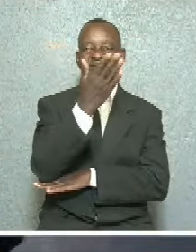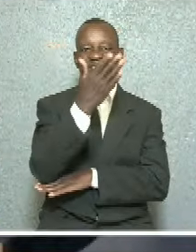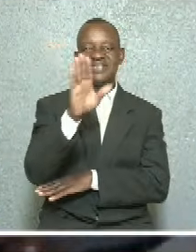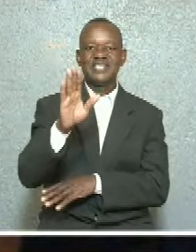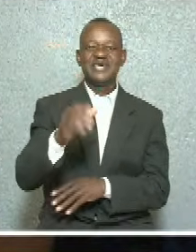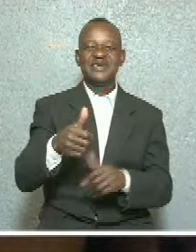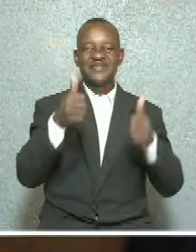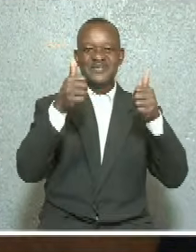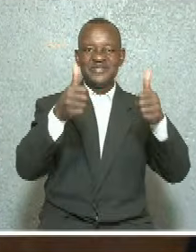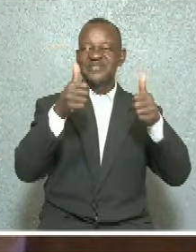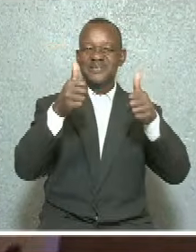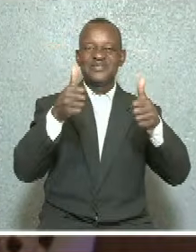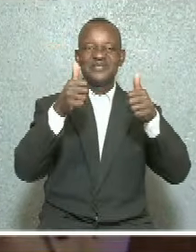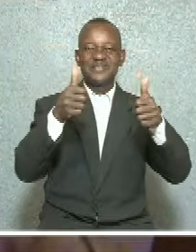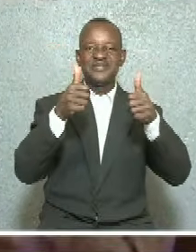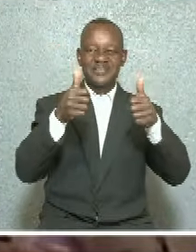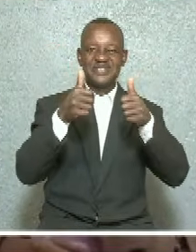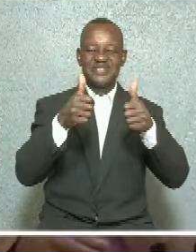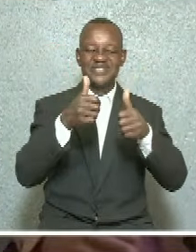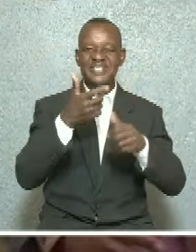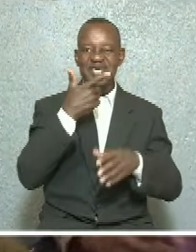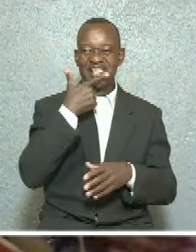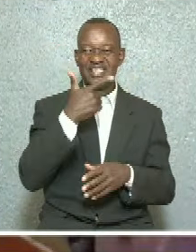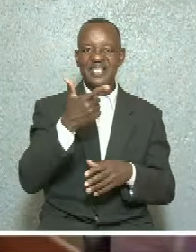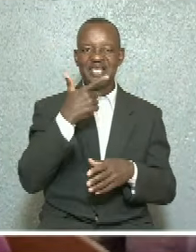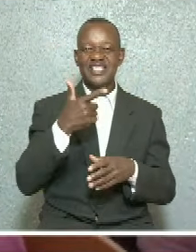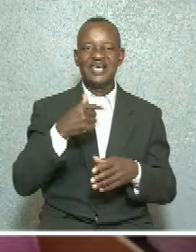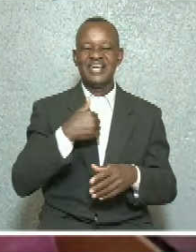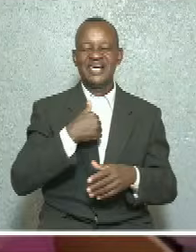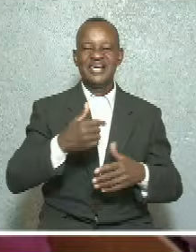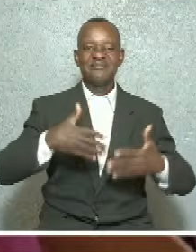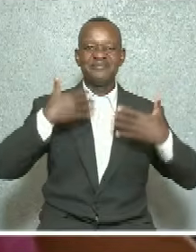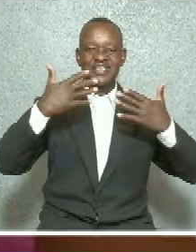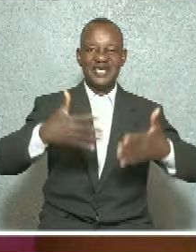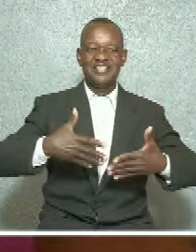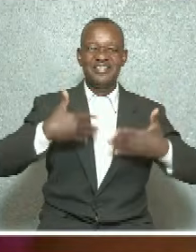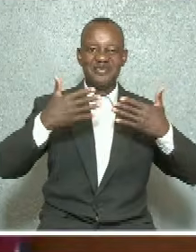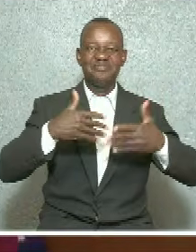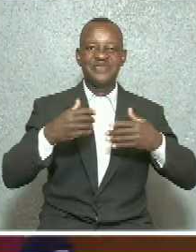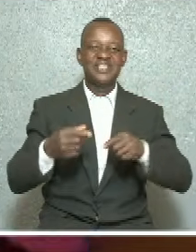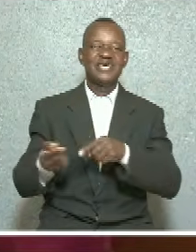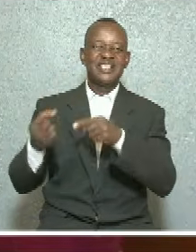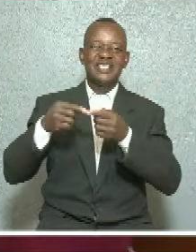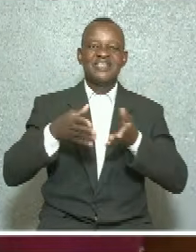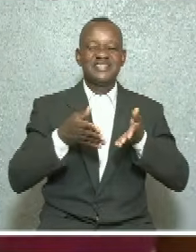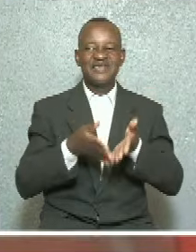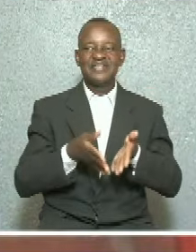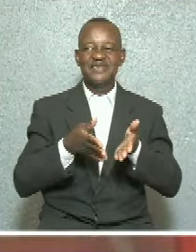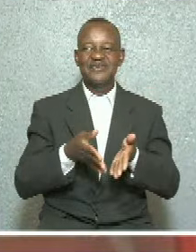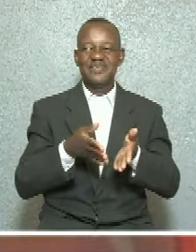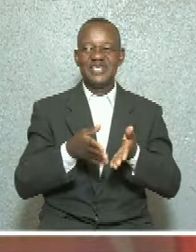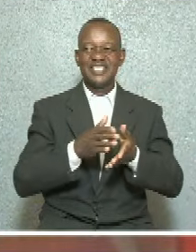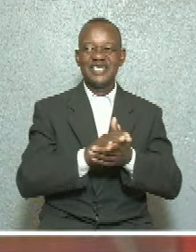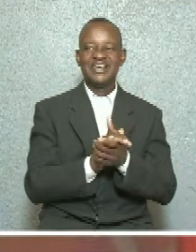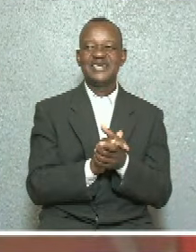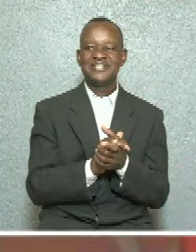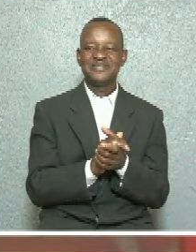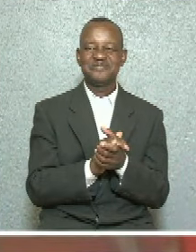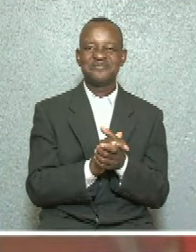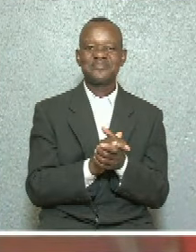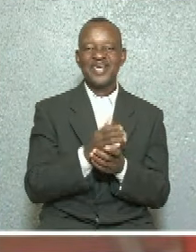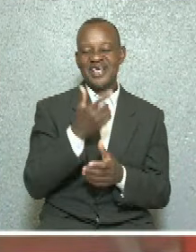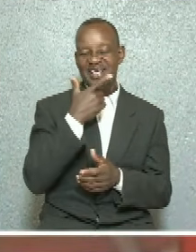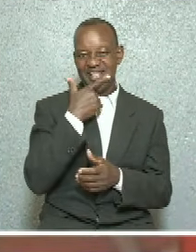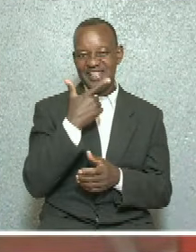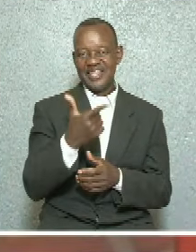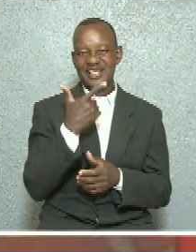Thank you very much. I'm very, very happy to be here. Dr. Mary-Jean Dimbira Rosner, thank you very